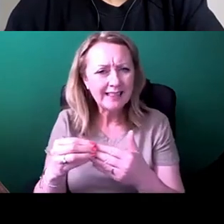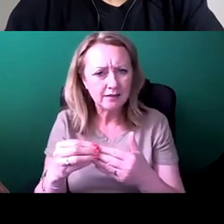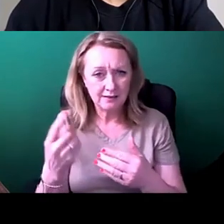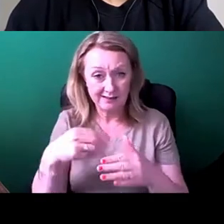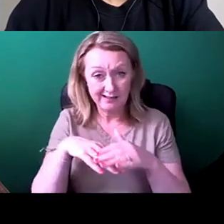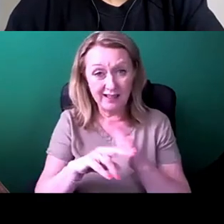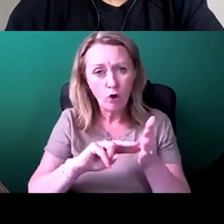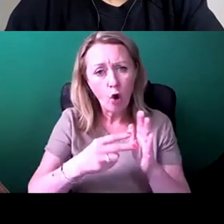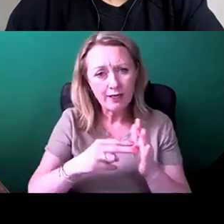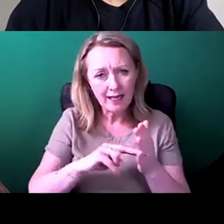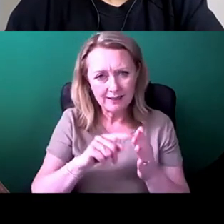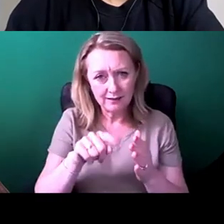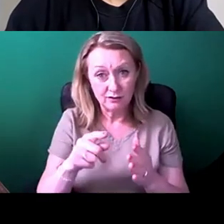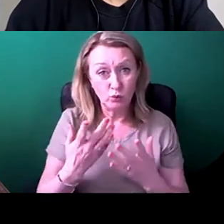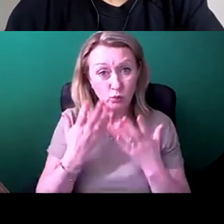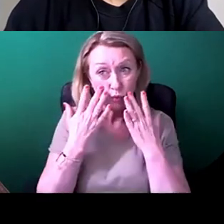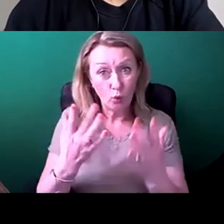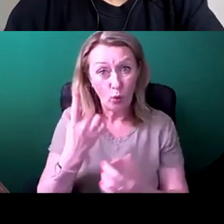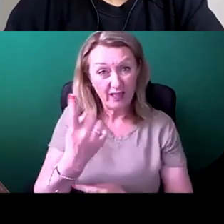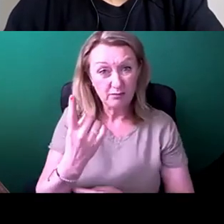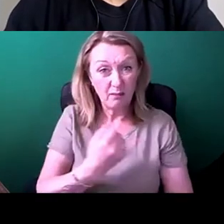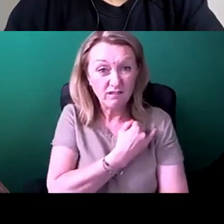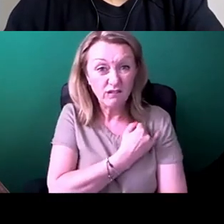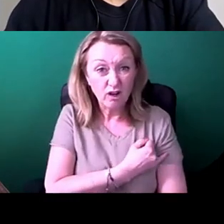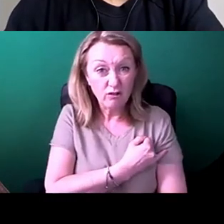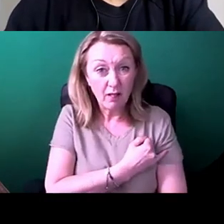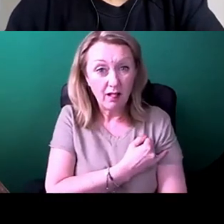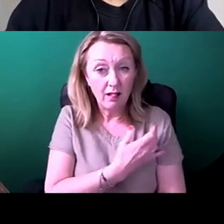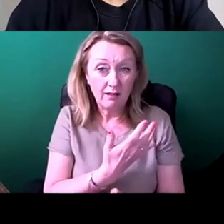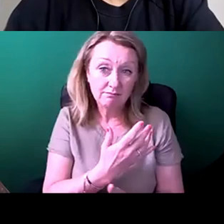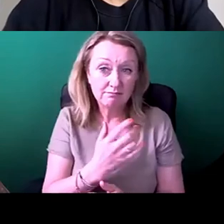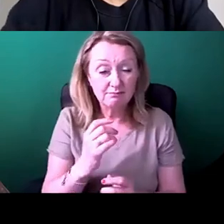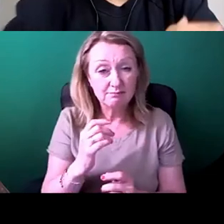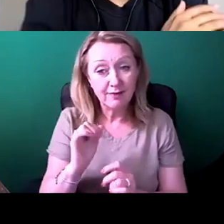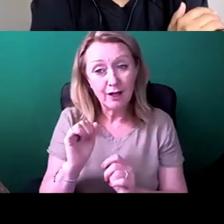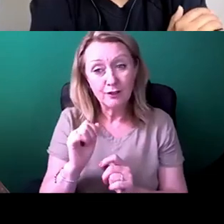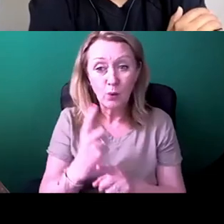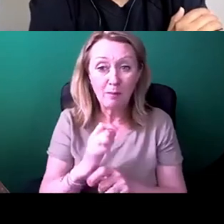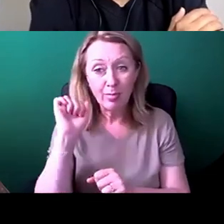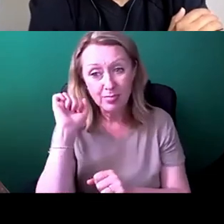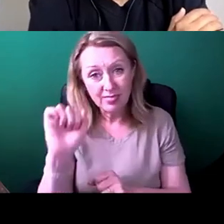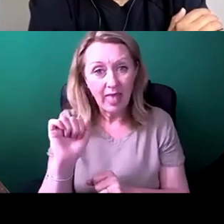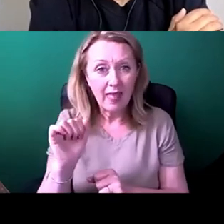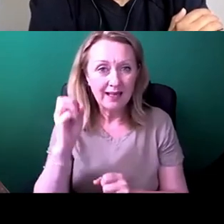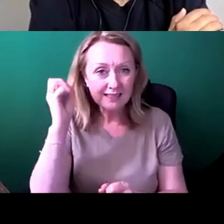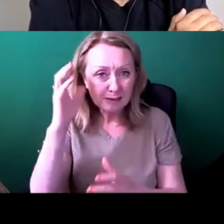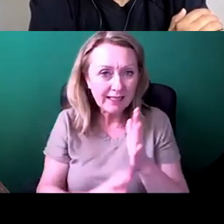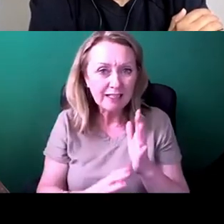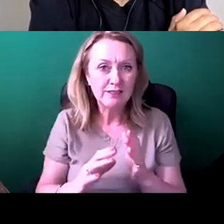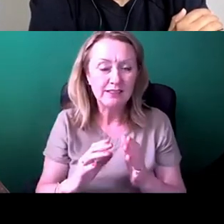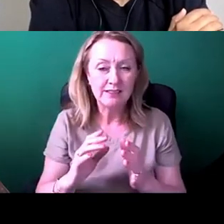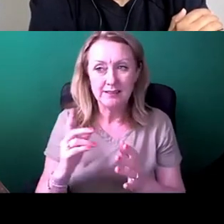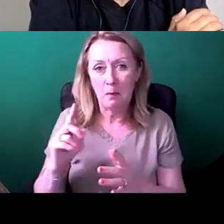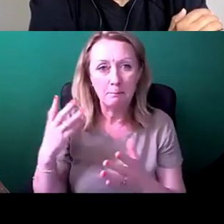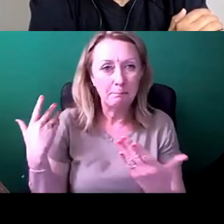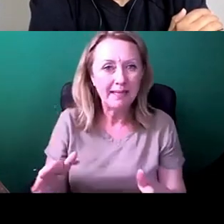being willing to show their own vulnerability and, you know, to talk from their lived experience as well, you know, as well as kind